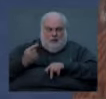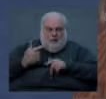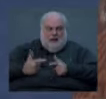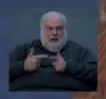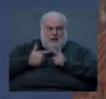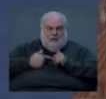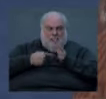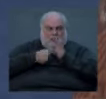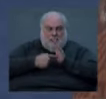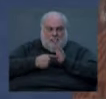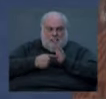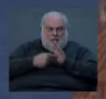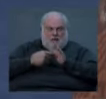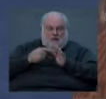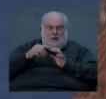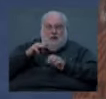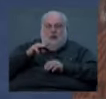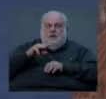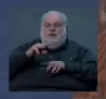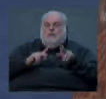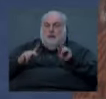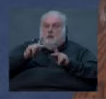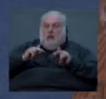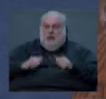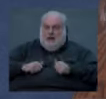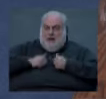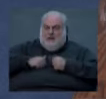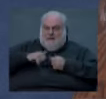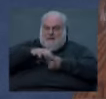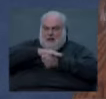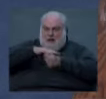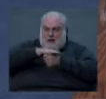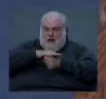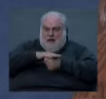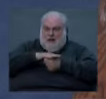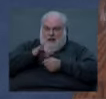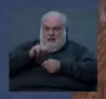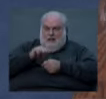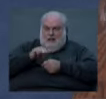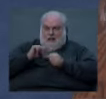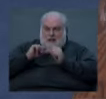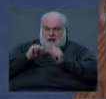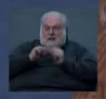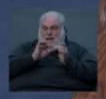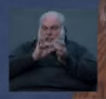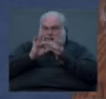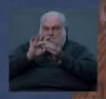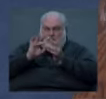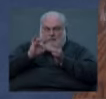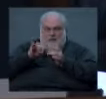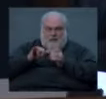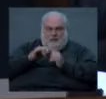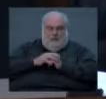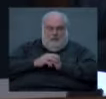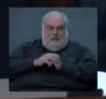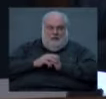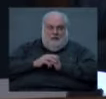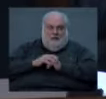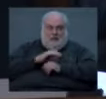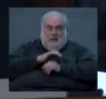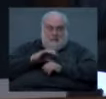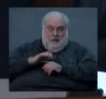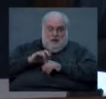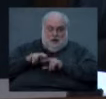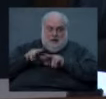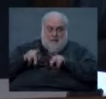I represent the wishes and will of the neighborhoods with which I am in constant contact. And the committee you're